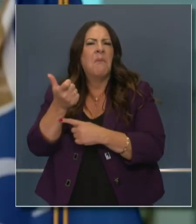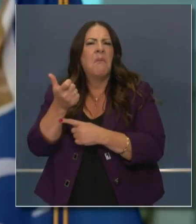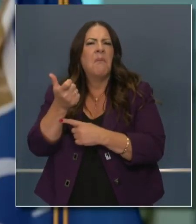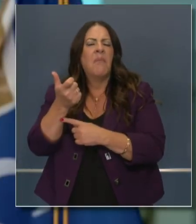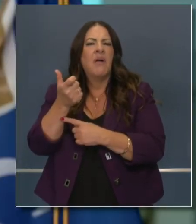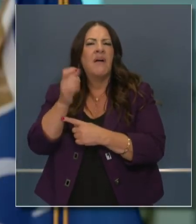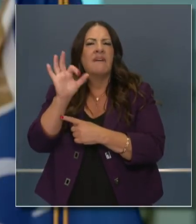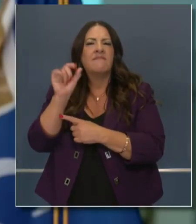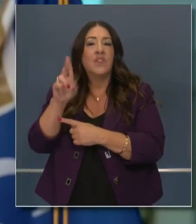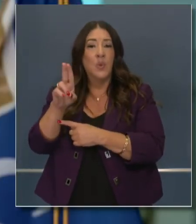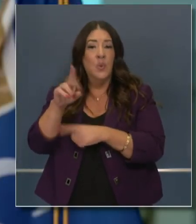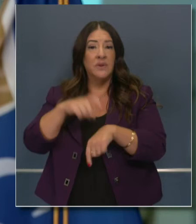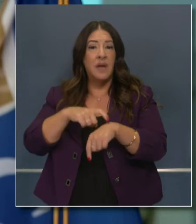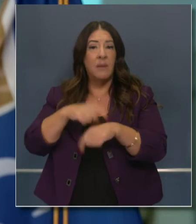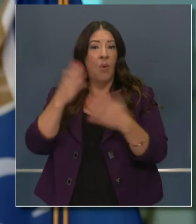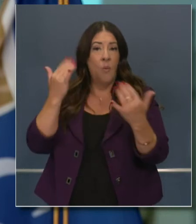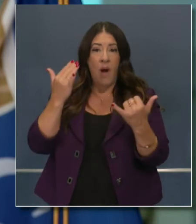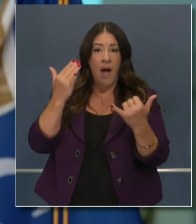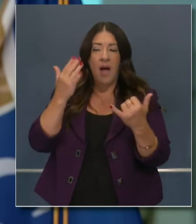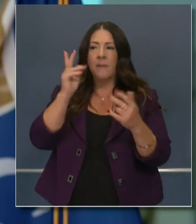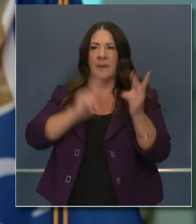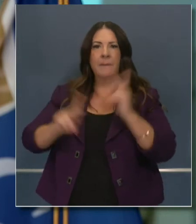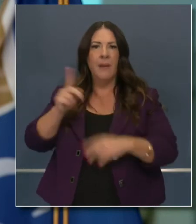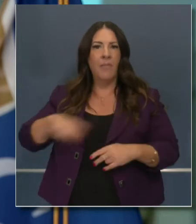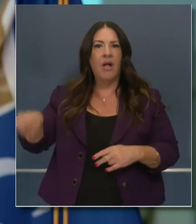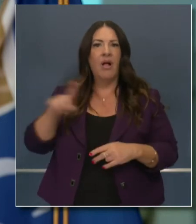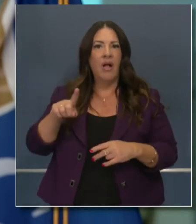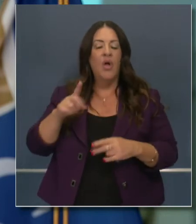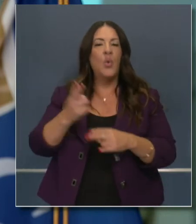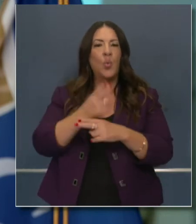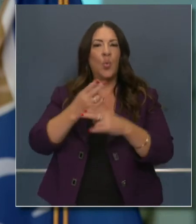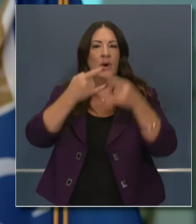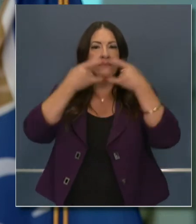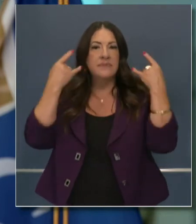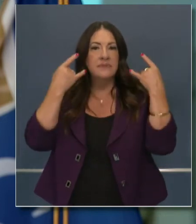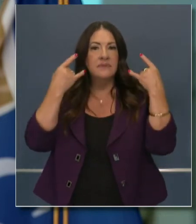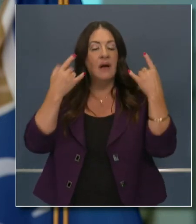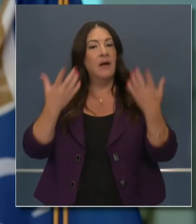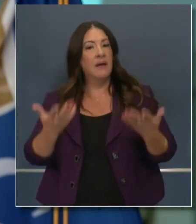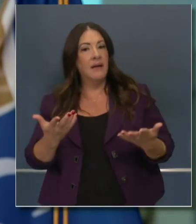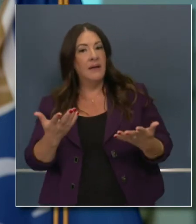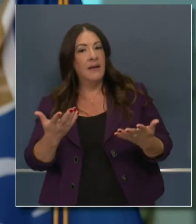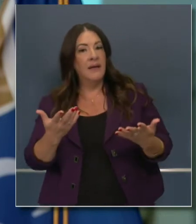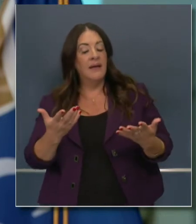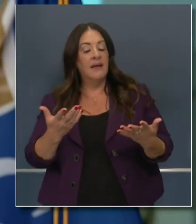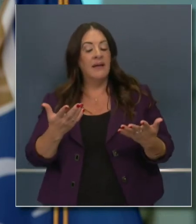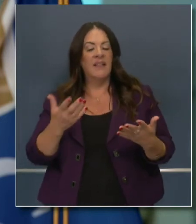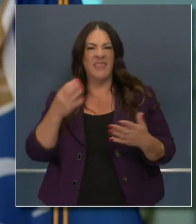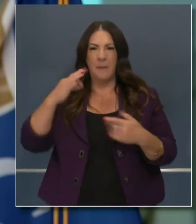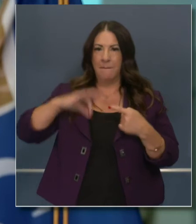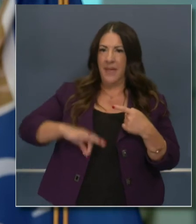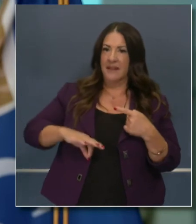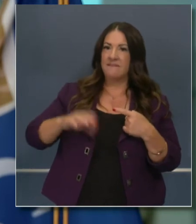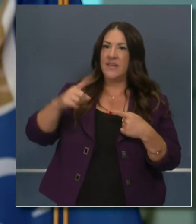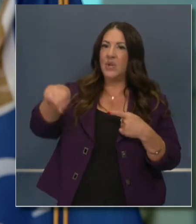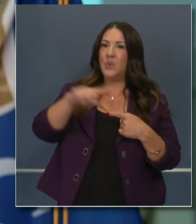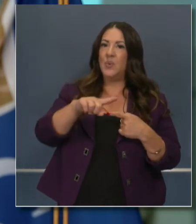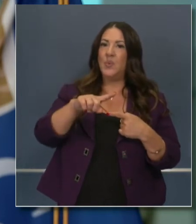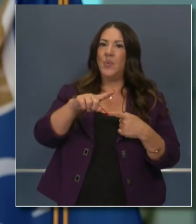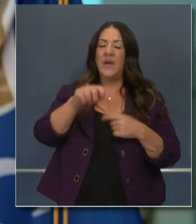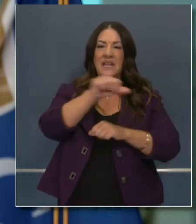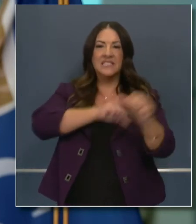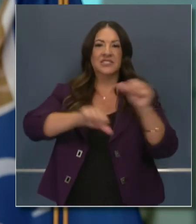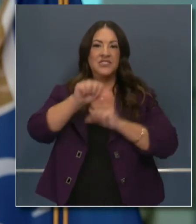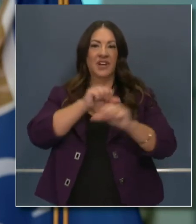people's ability to address not only the transmission of COVID-19, but as a consequence, the benefits of doing so by wearing a